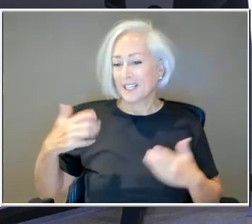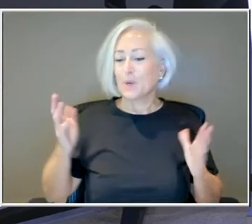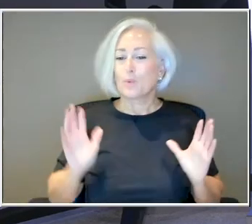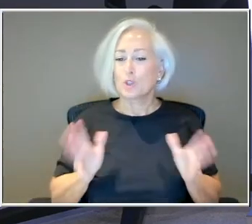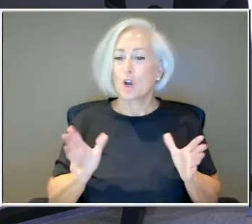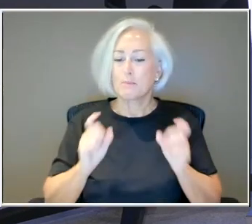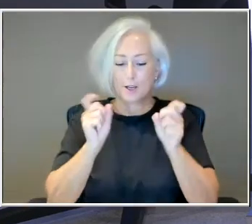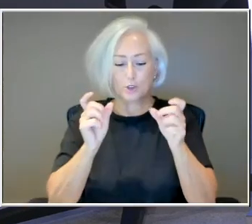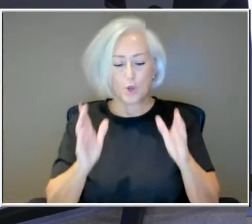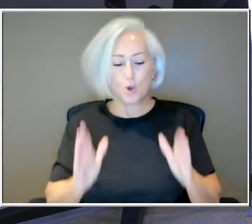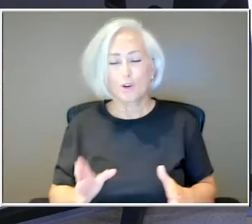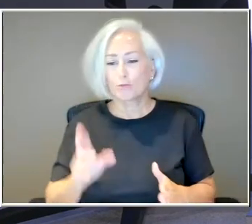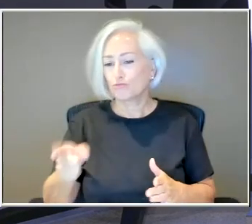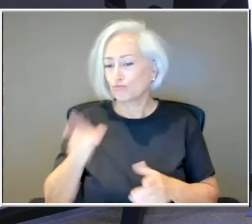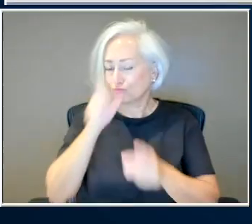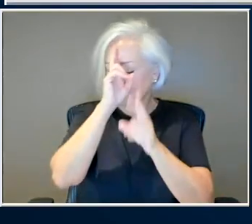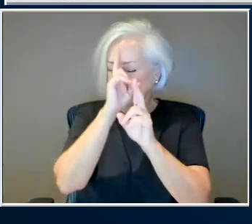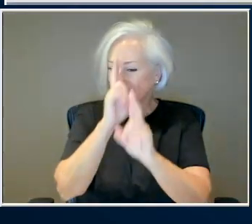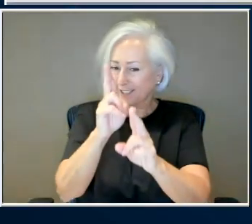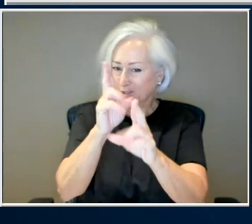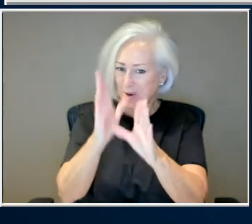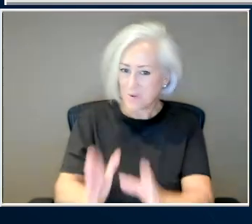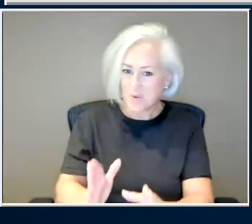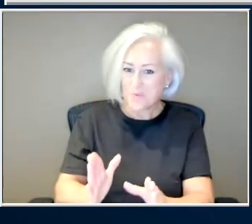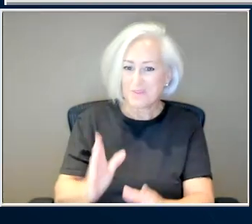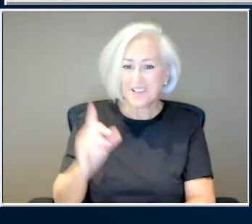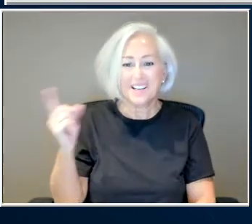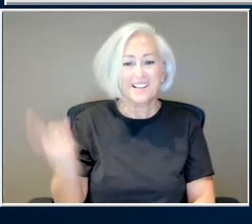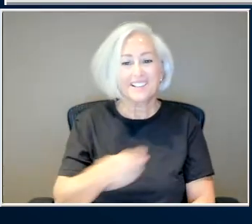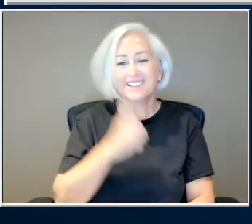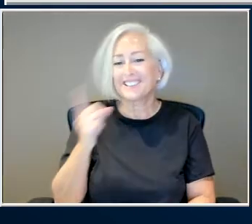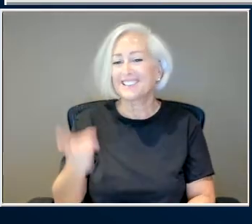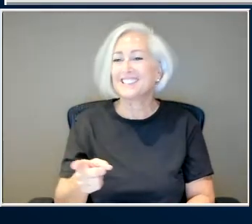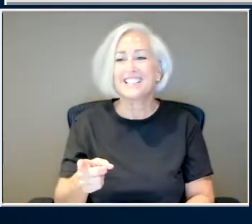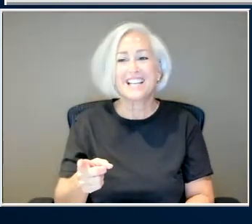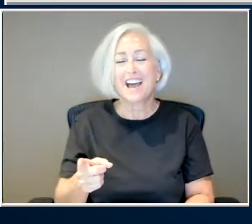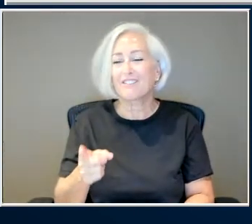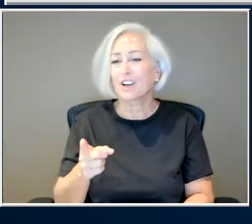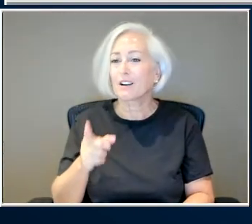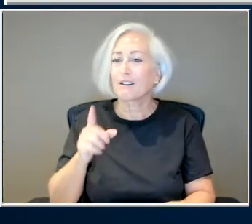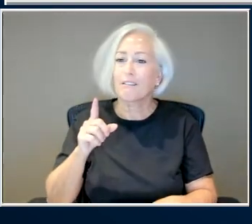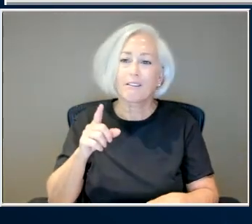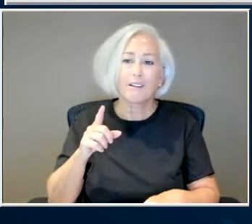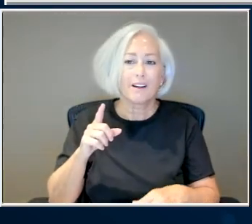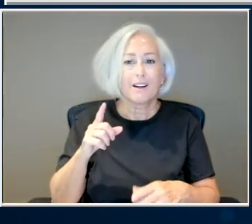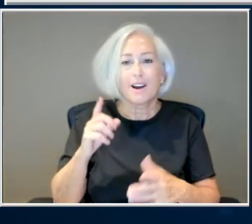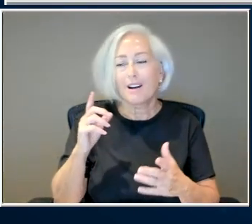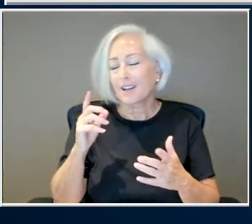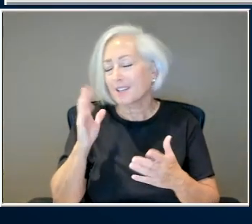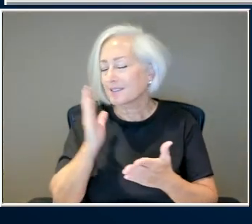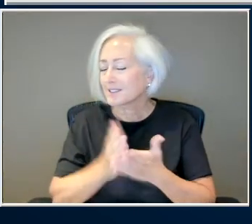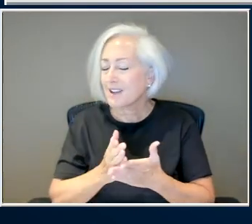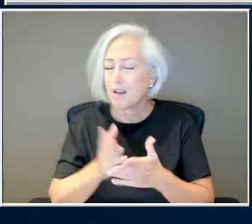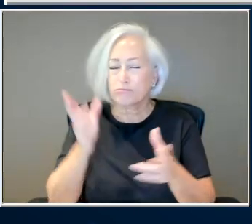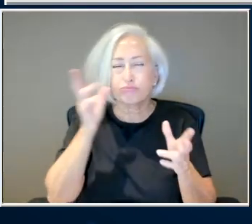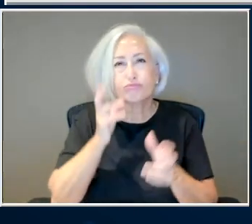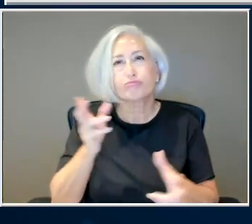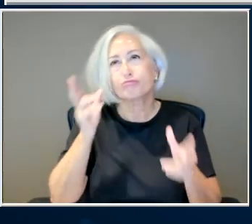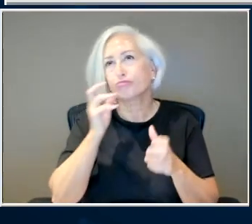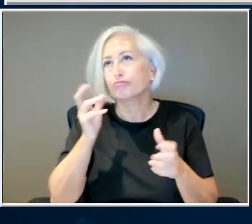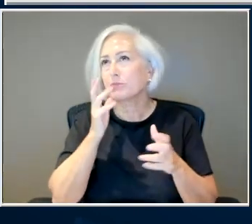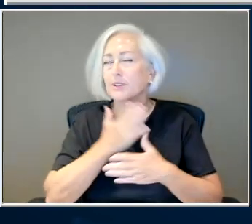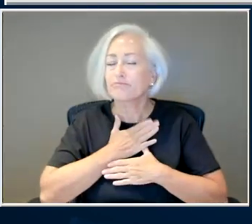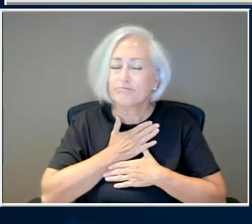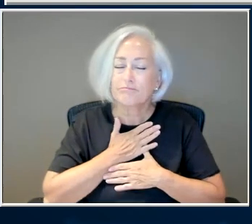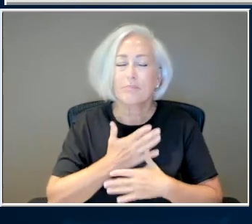the heroes. It never gets old hearing your story. We do not take these lightly. It's the